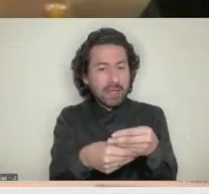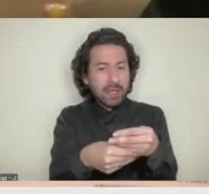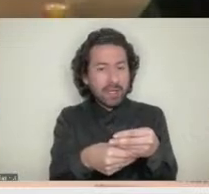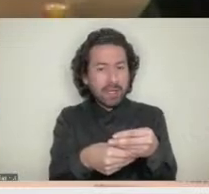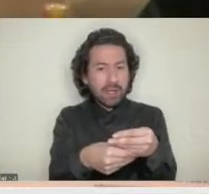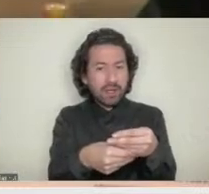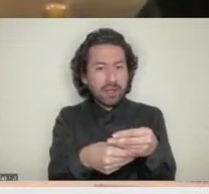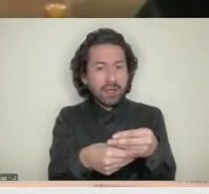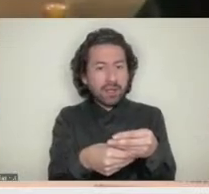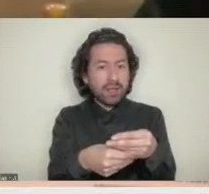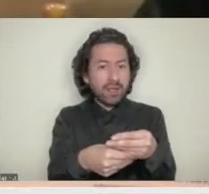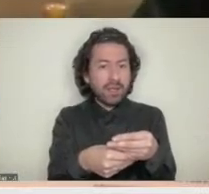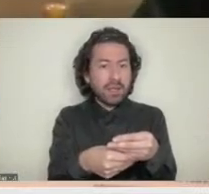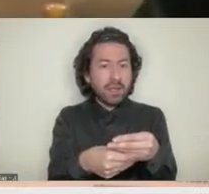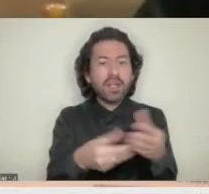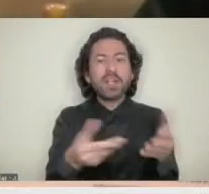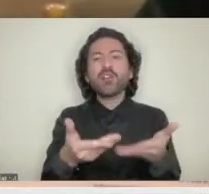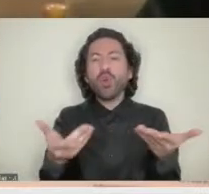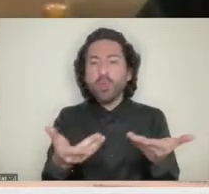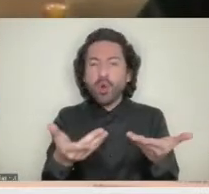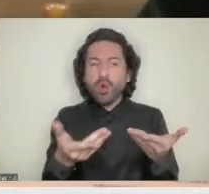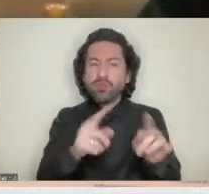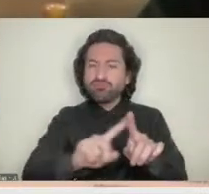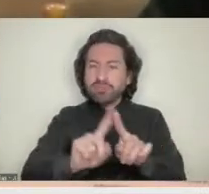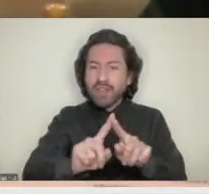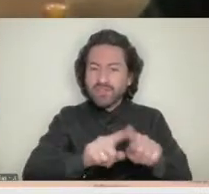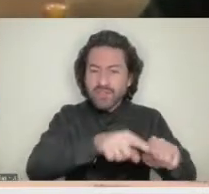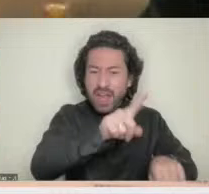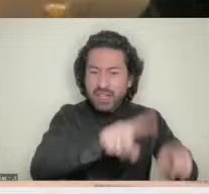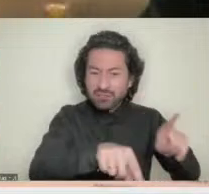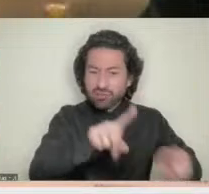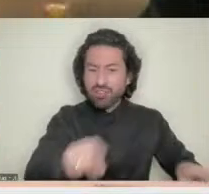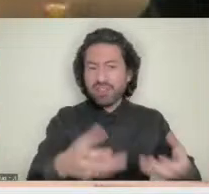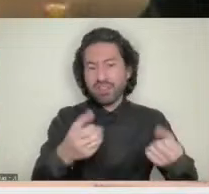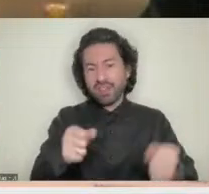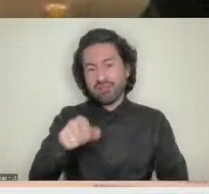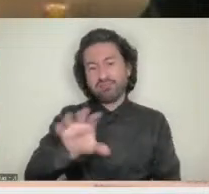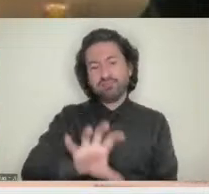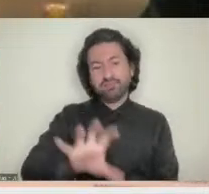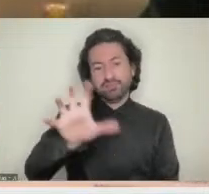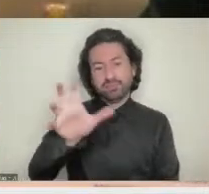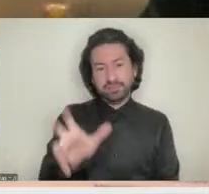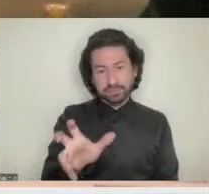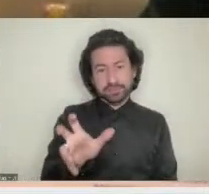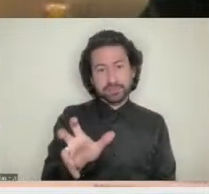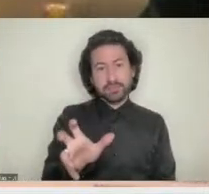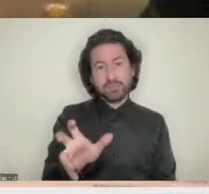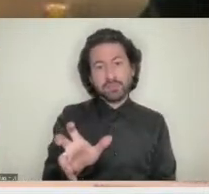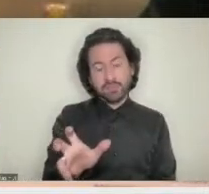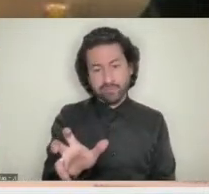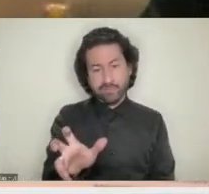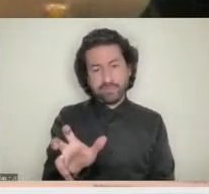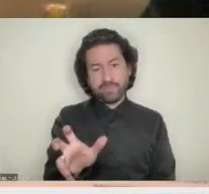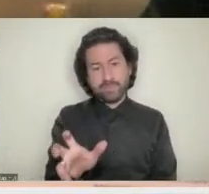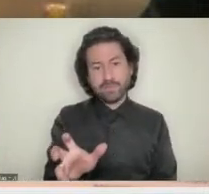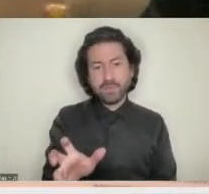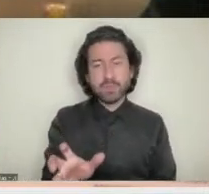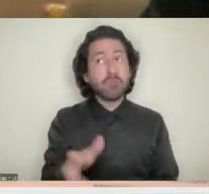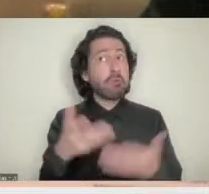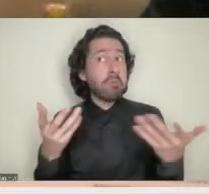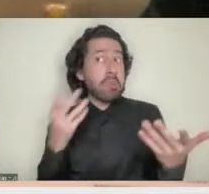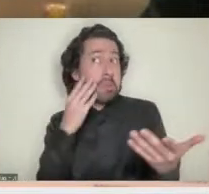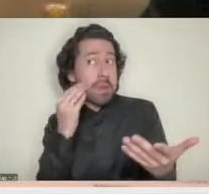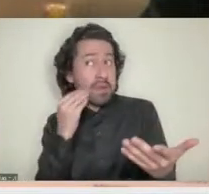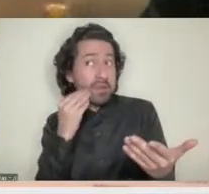indexation mechanisms of benefits and variations in the region or different practices that